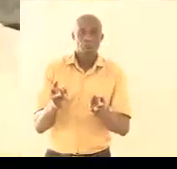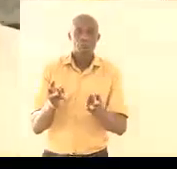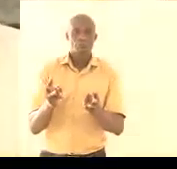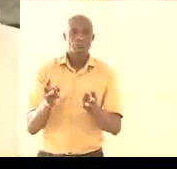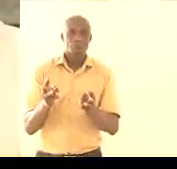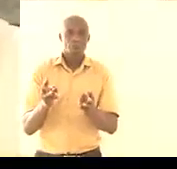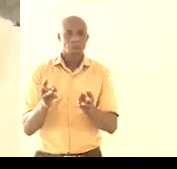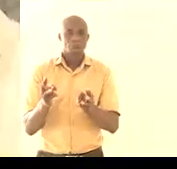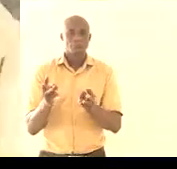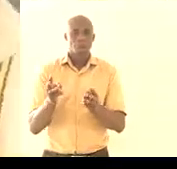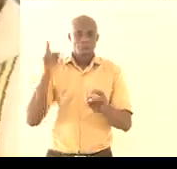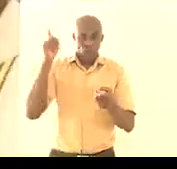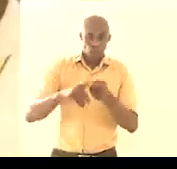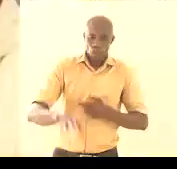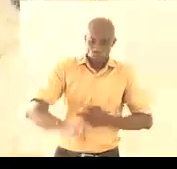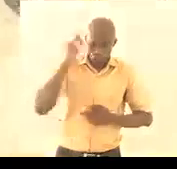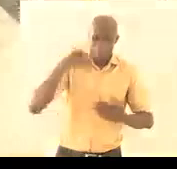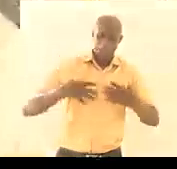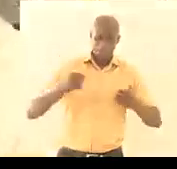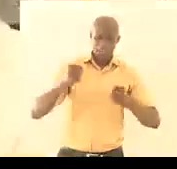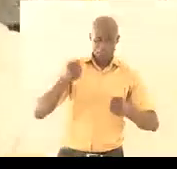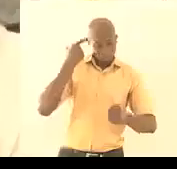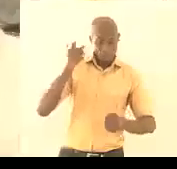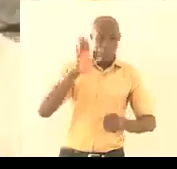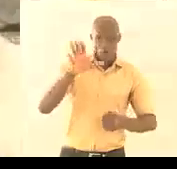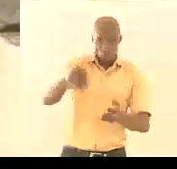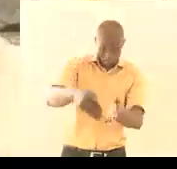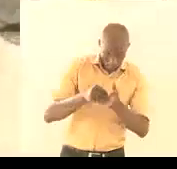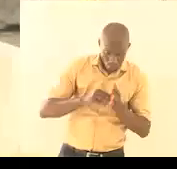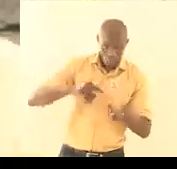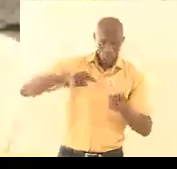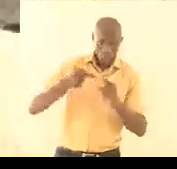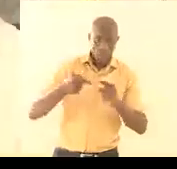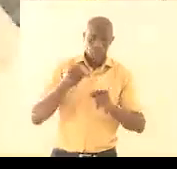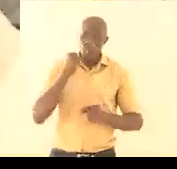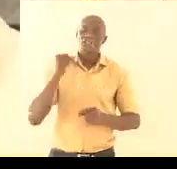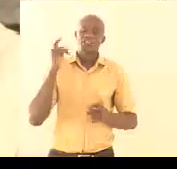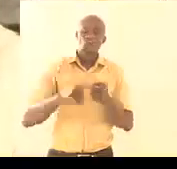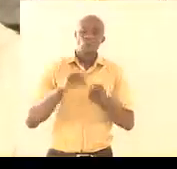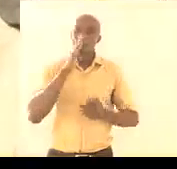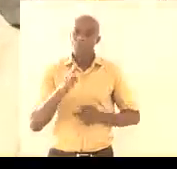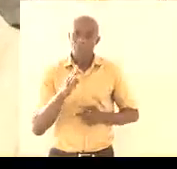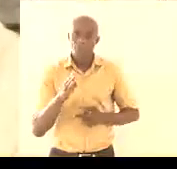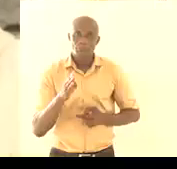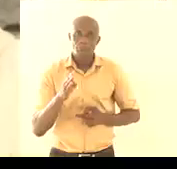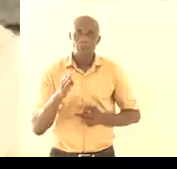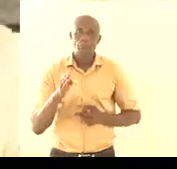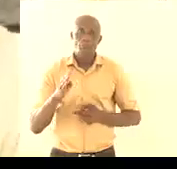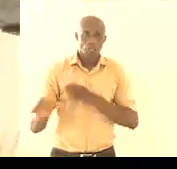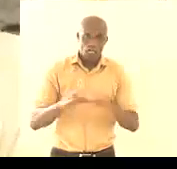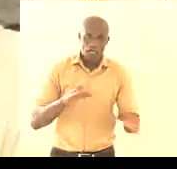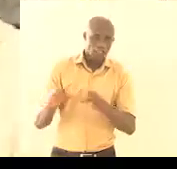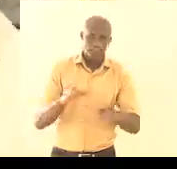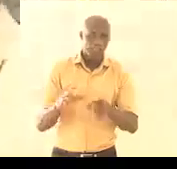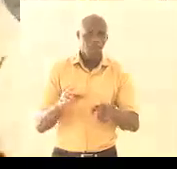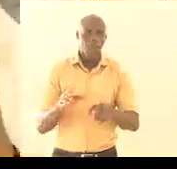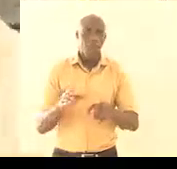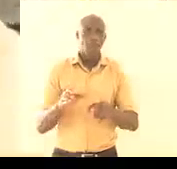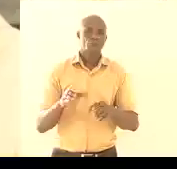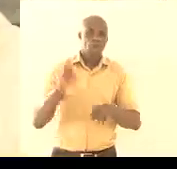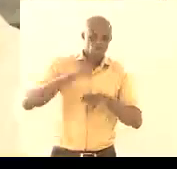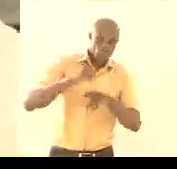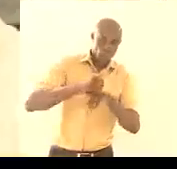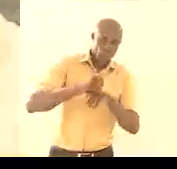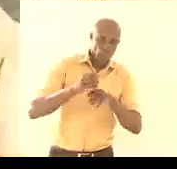way to find healing for your own wounds is to be actively engaged, putting